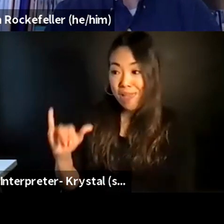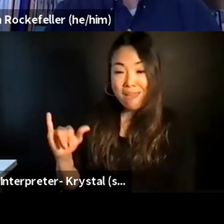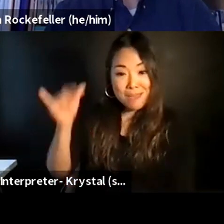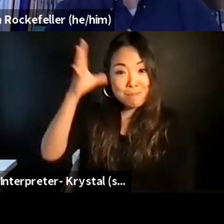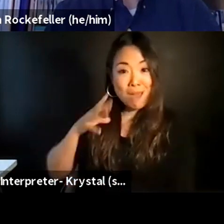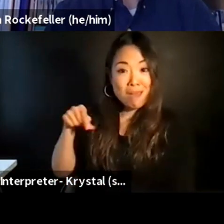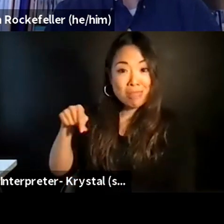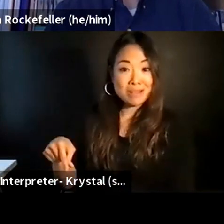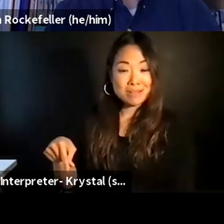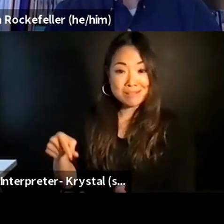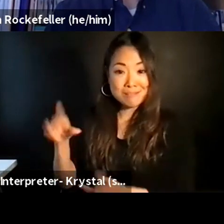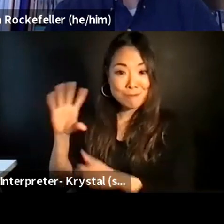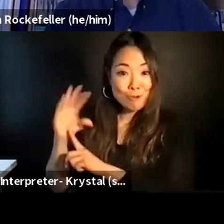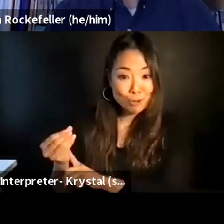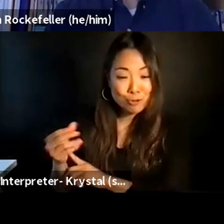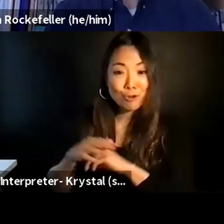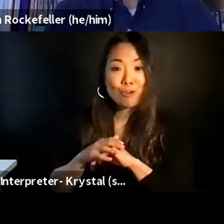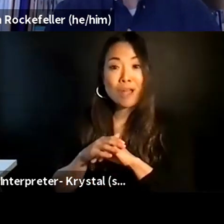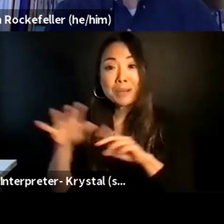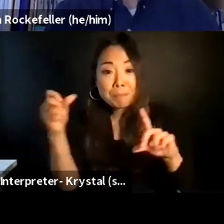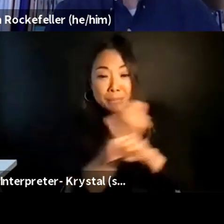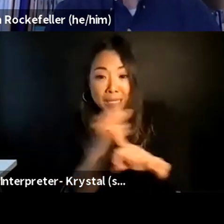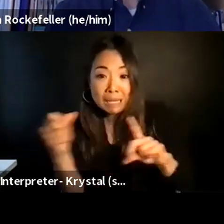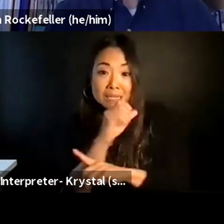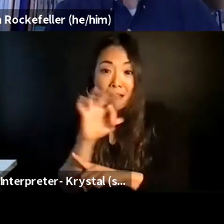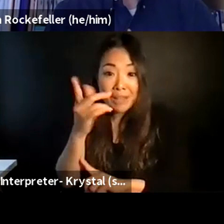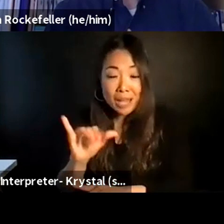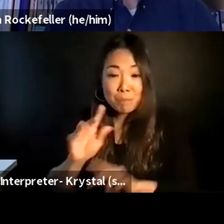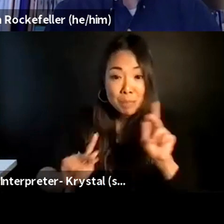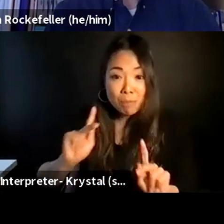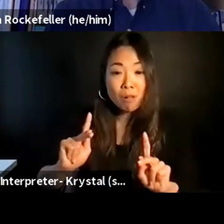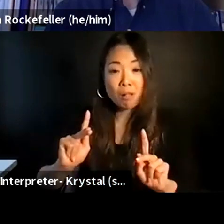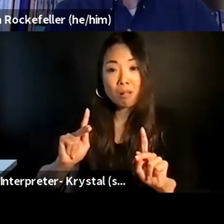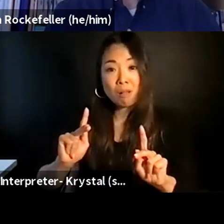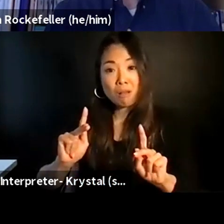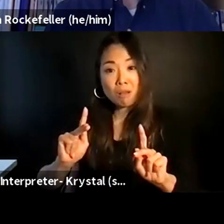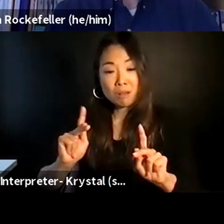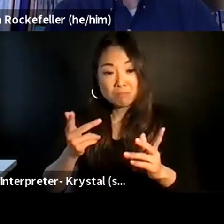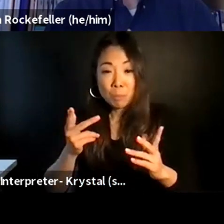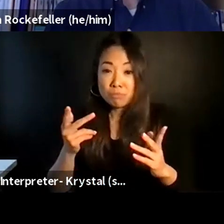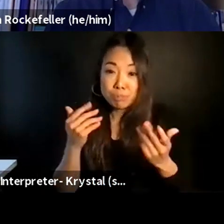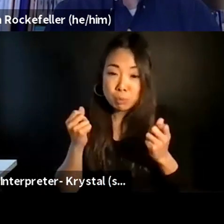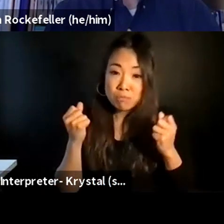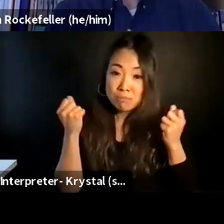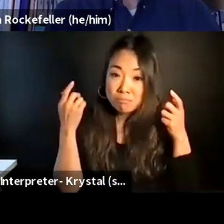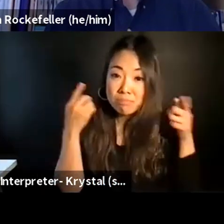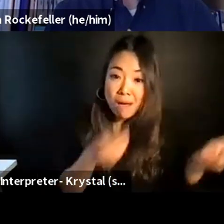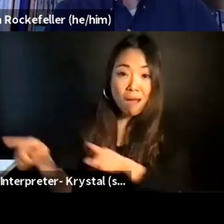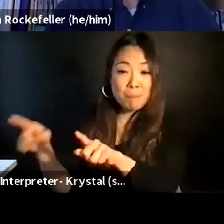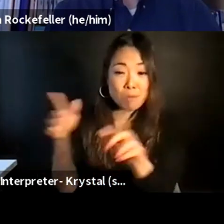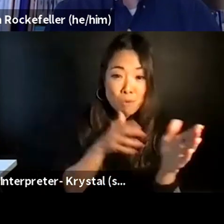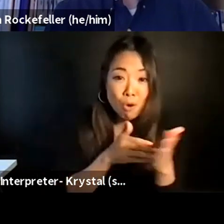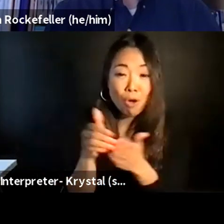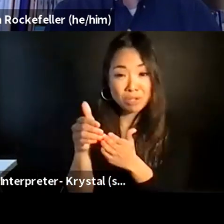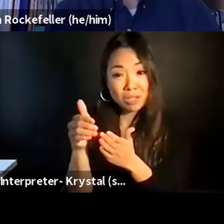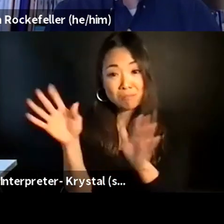were widespread then, and they continue to be really widespread. That's that's the power of othering. Ultimately, that's